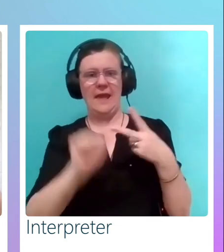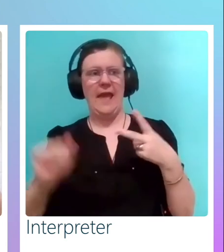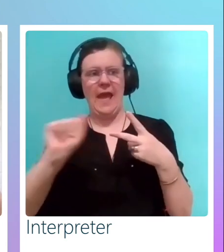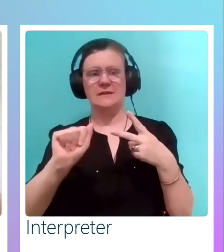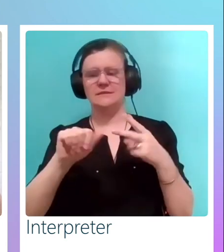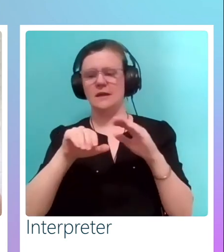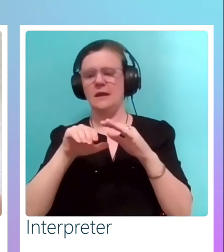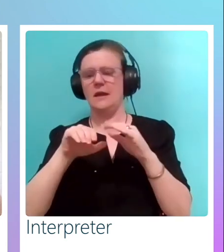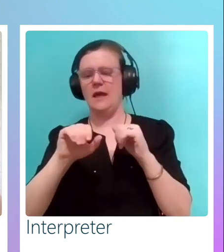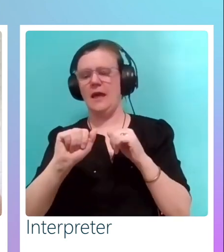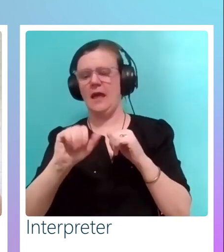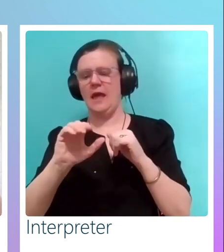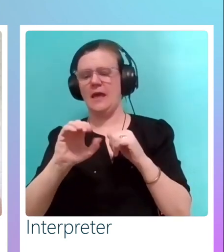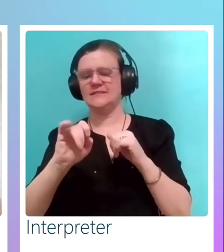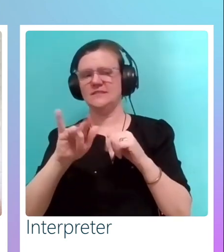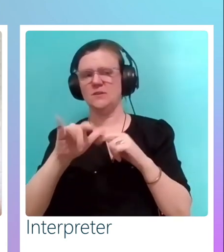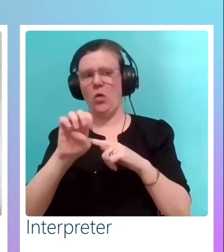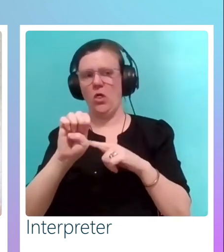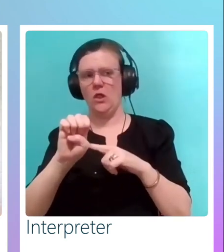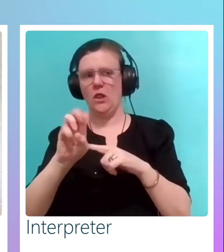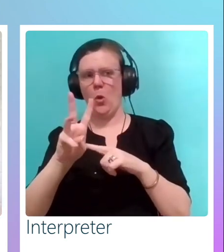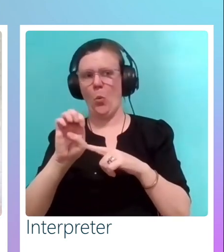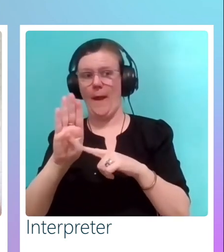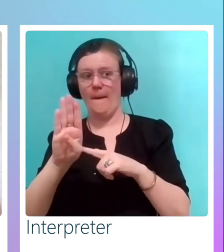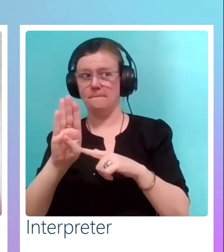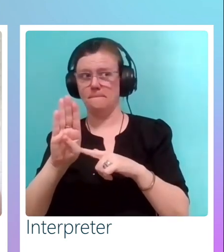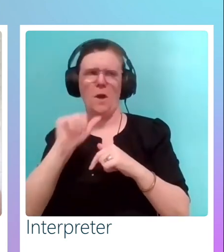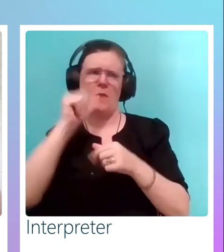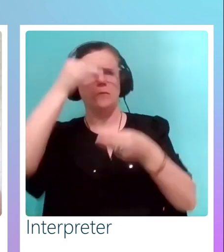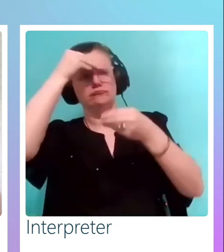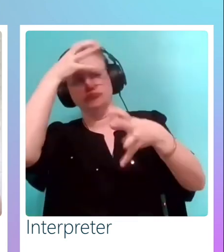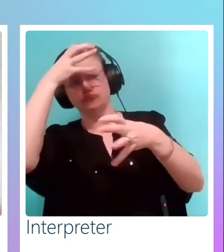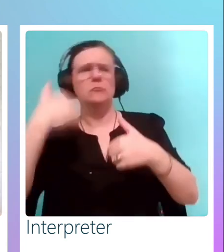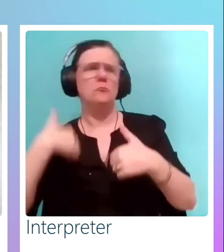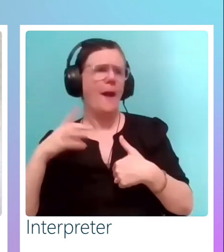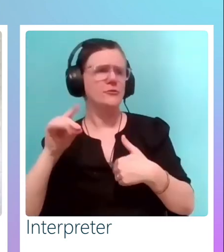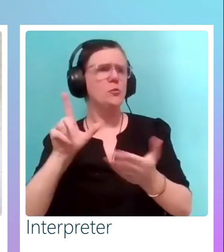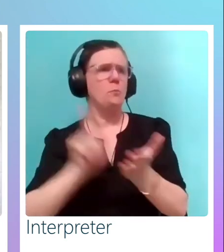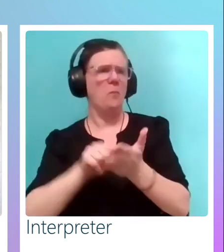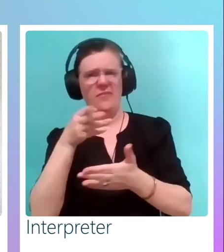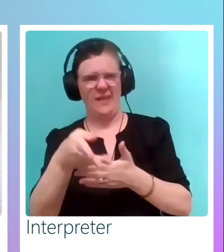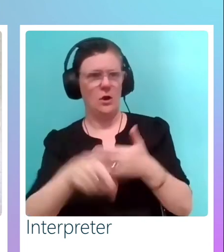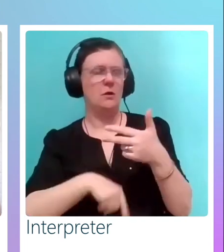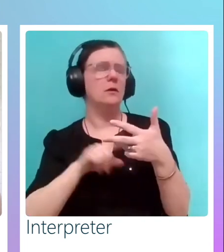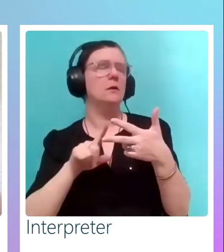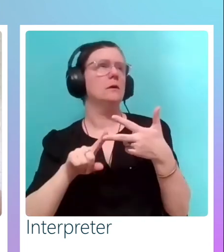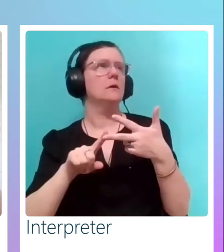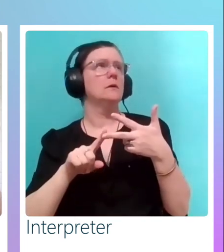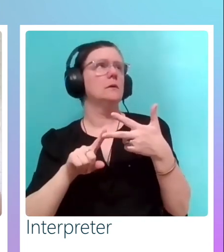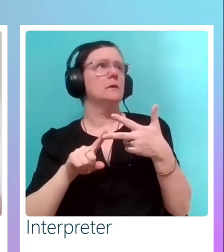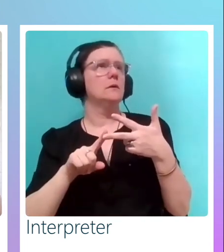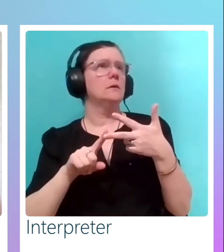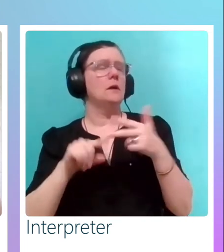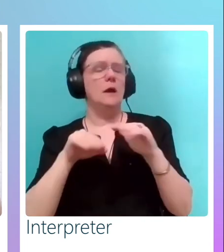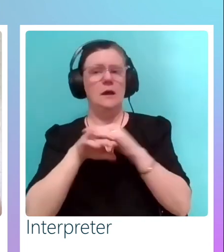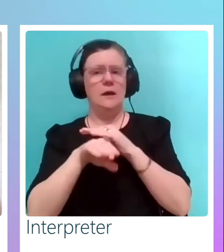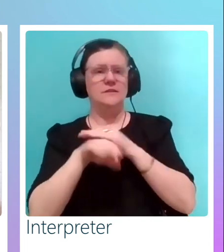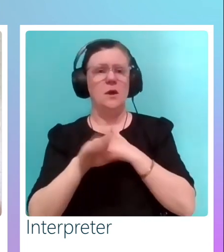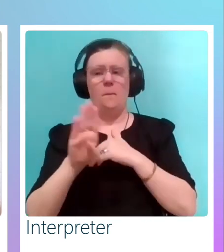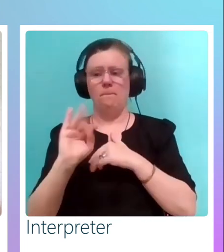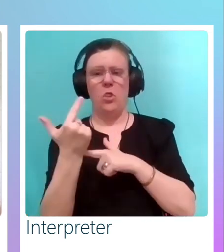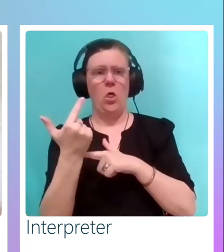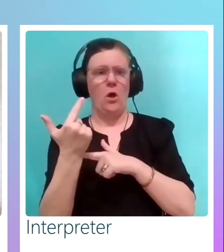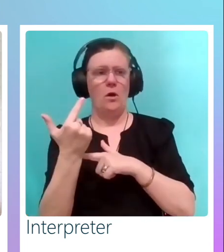Web. I'm not the fount of all knowledge, but I do publish stuff around that. And there is an accessibility blog, which